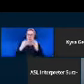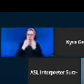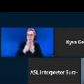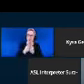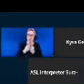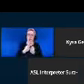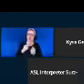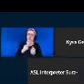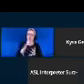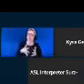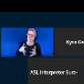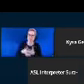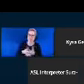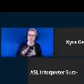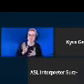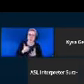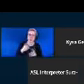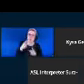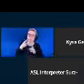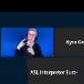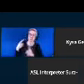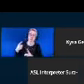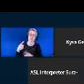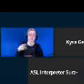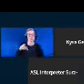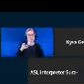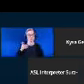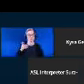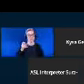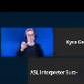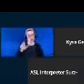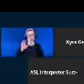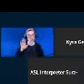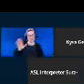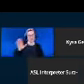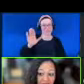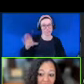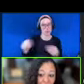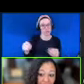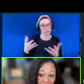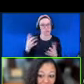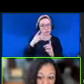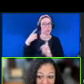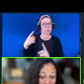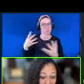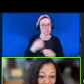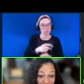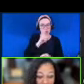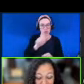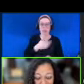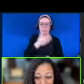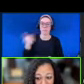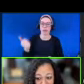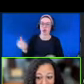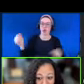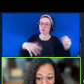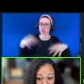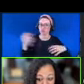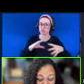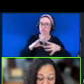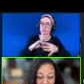mission. And into Peter's office, he wants to make sure that we can better engage around civil rights and civil liberties issues